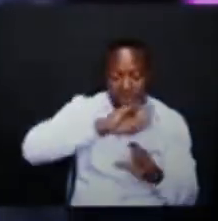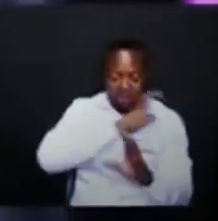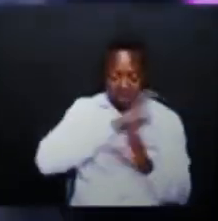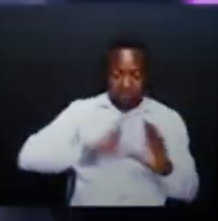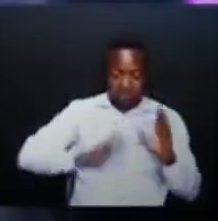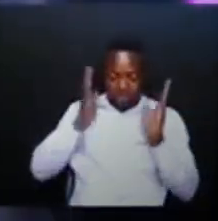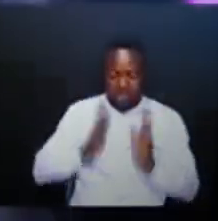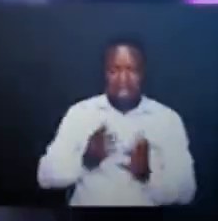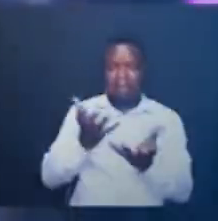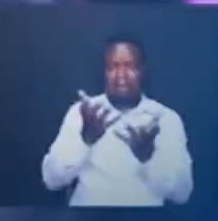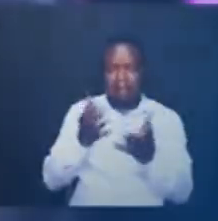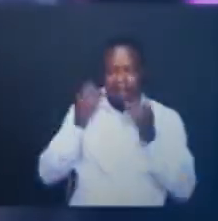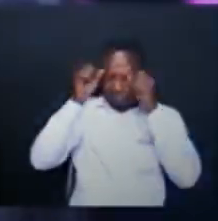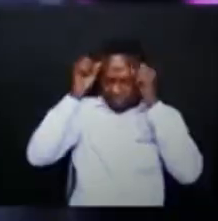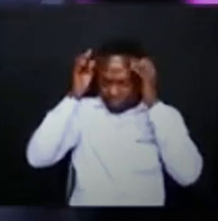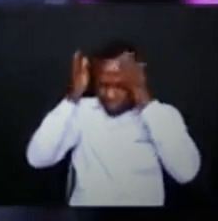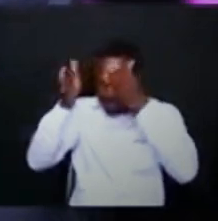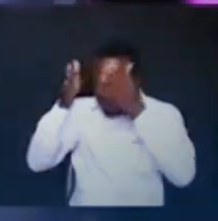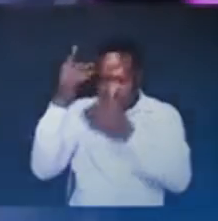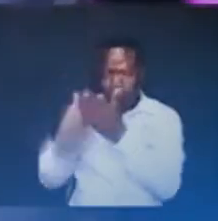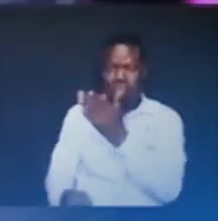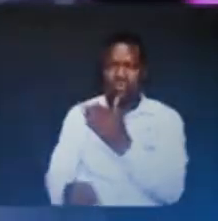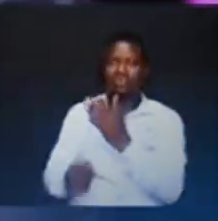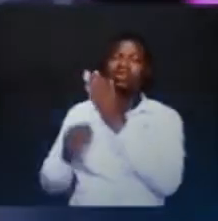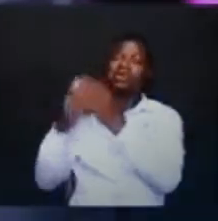nation. We